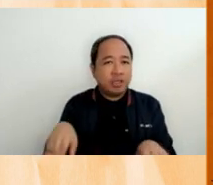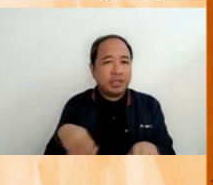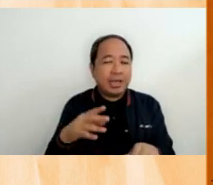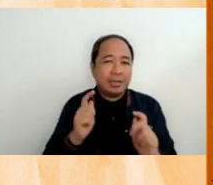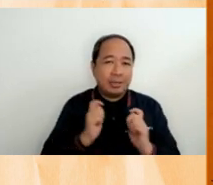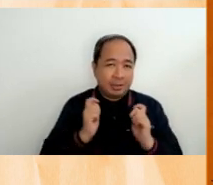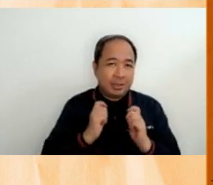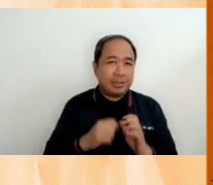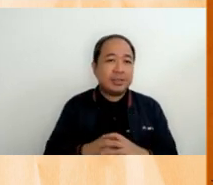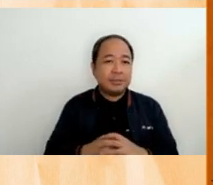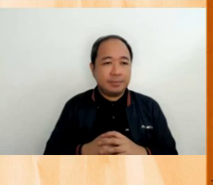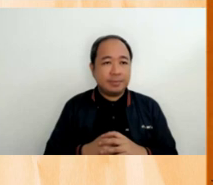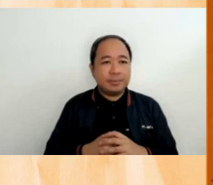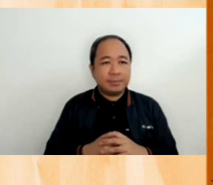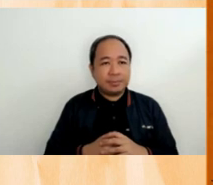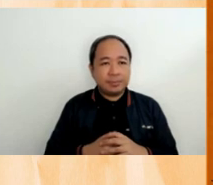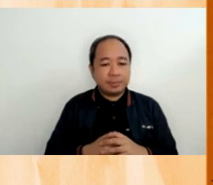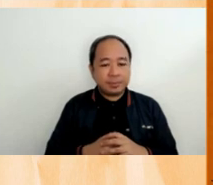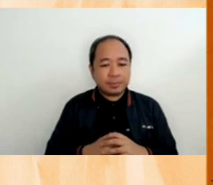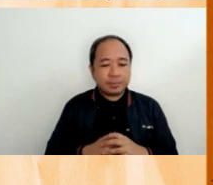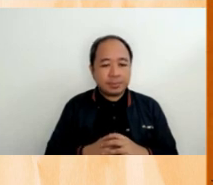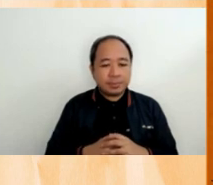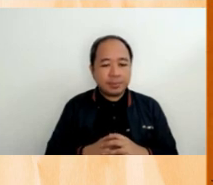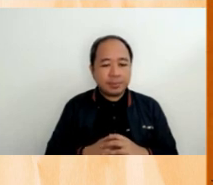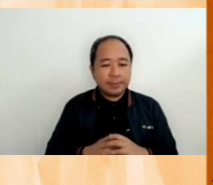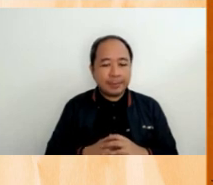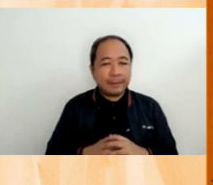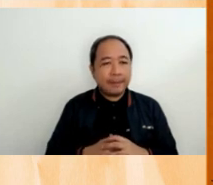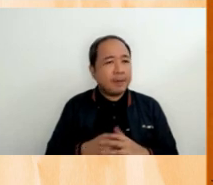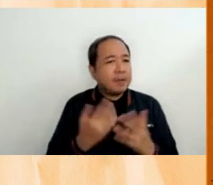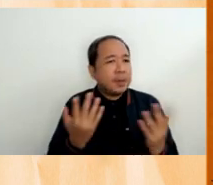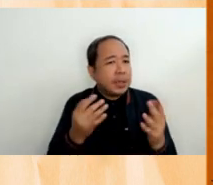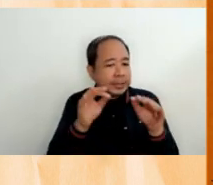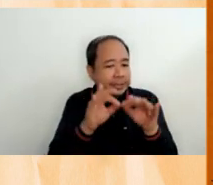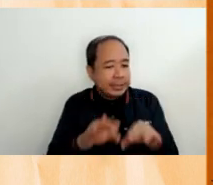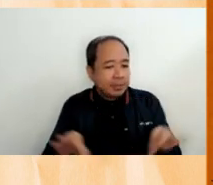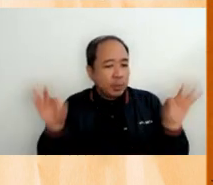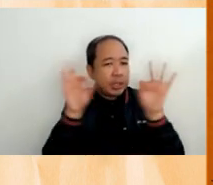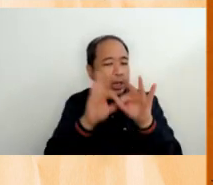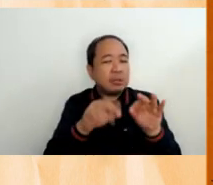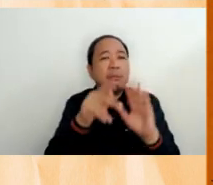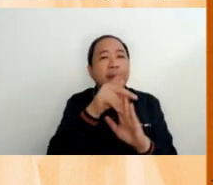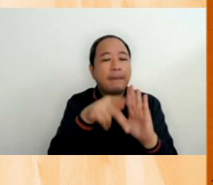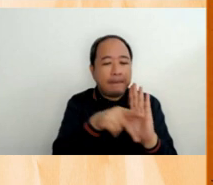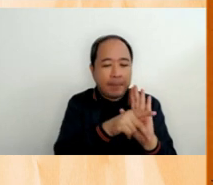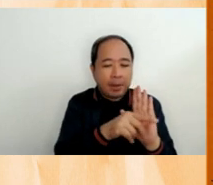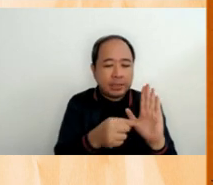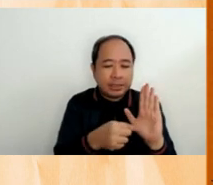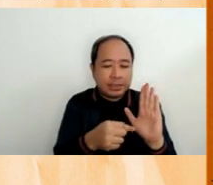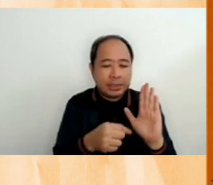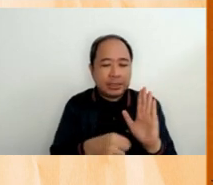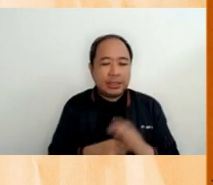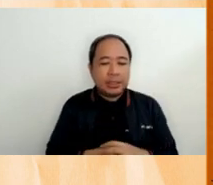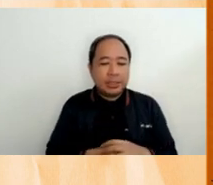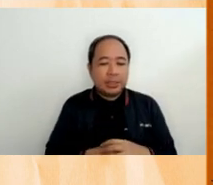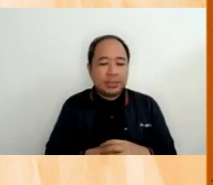is saying, which may include the following. First, like I mentioned, review, no, what are the needs of the school? Then we create